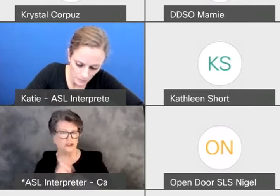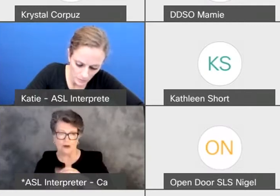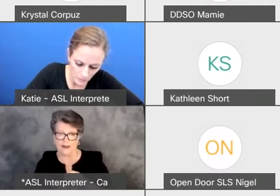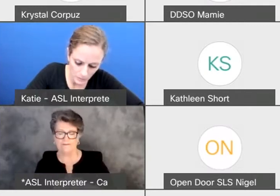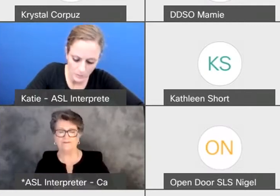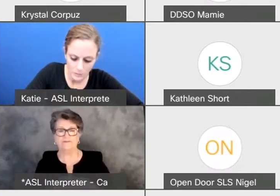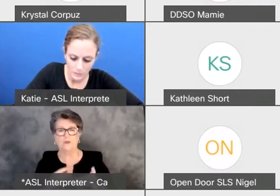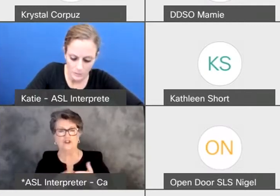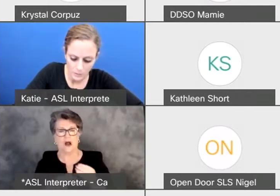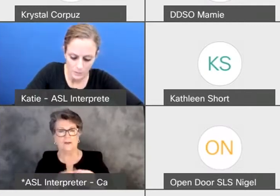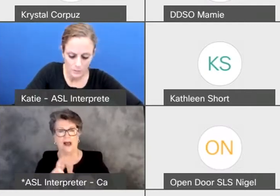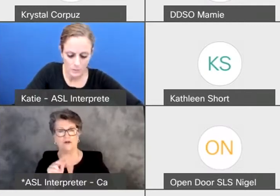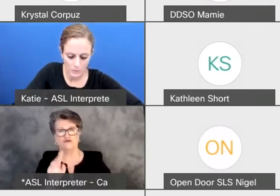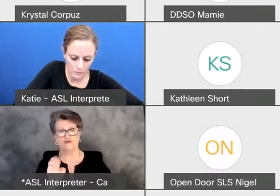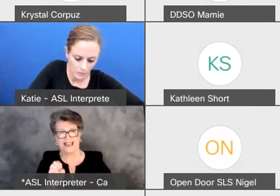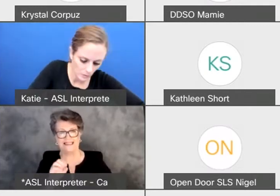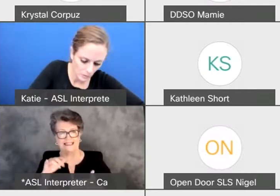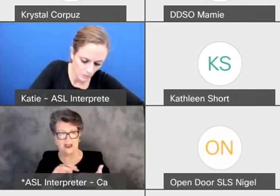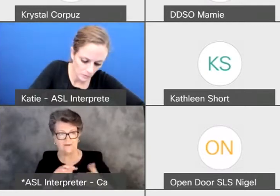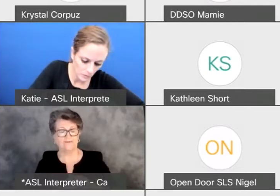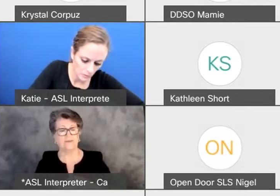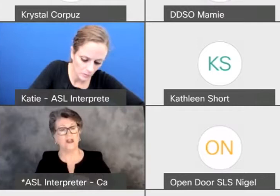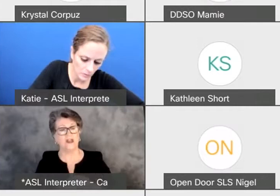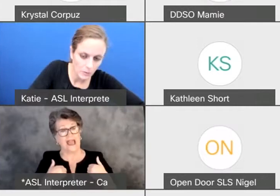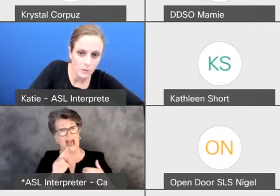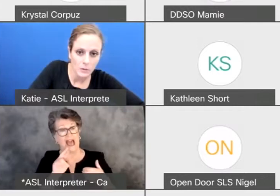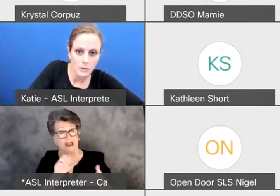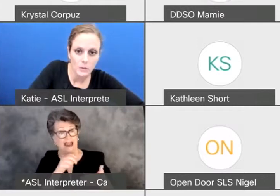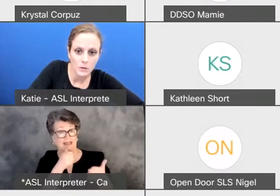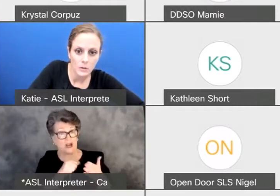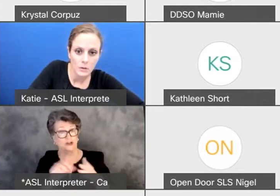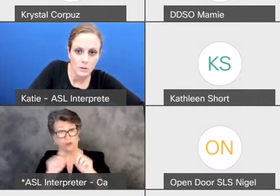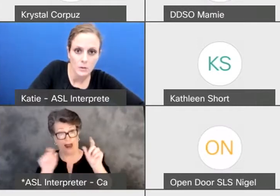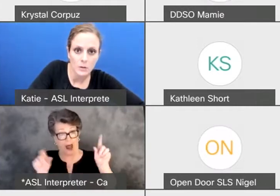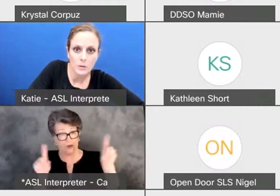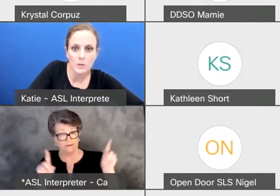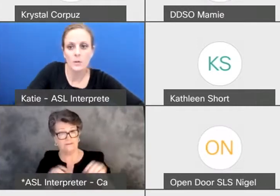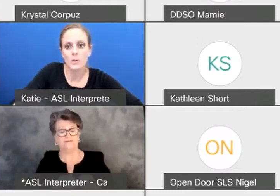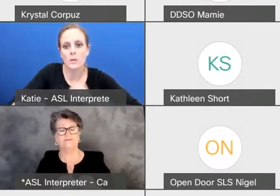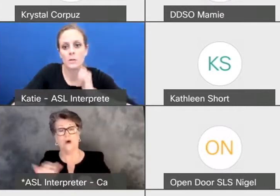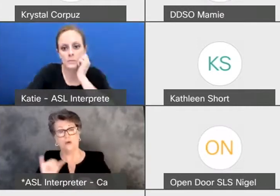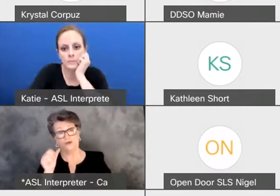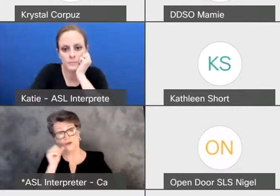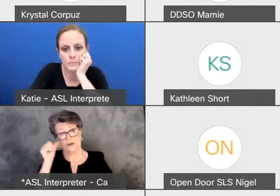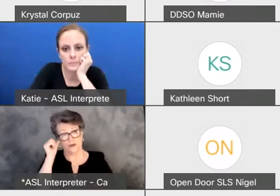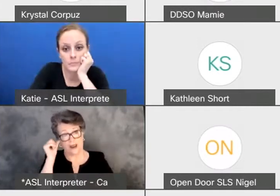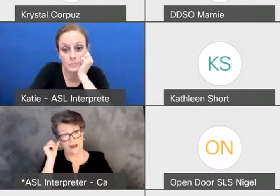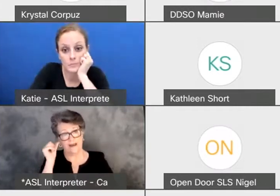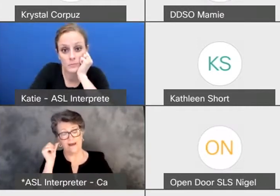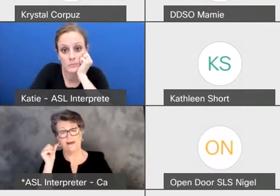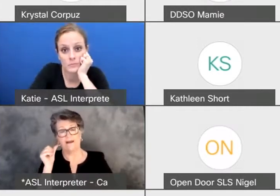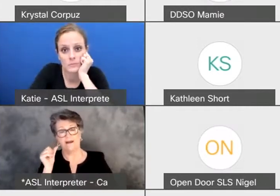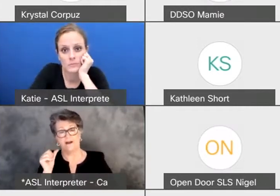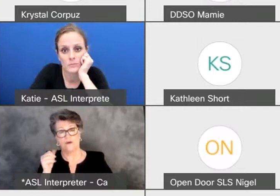talking about the rate study. So we had rate letters that went out. Additionally, yesterday we had an